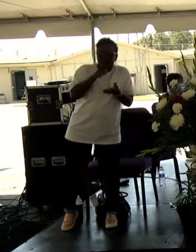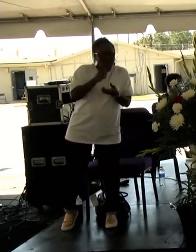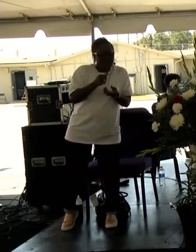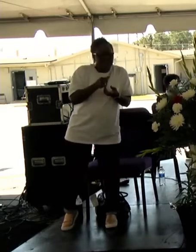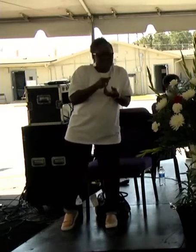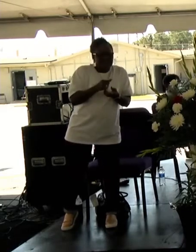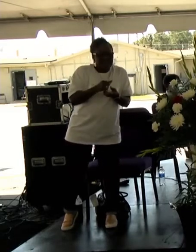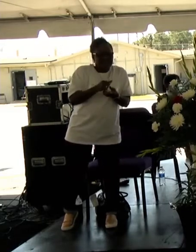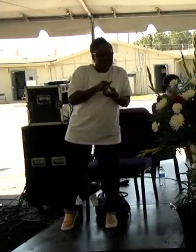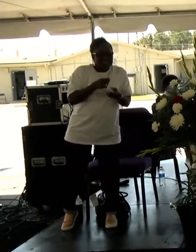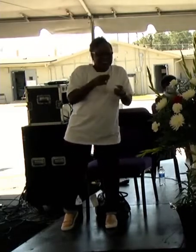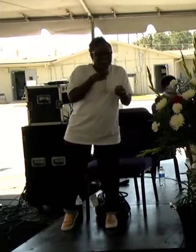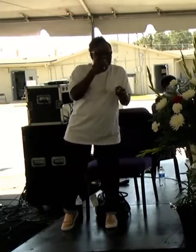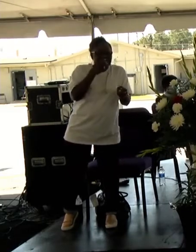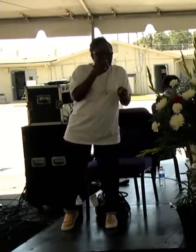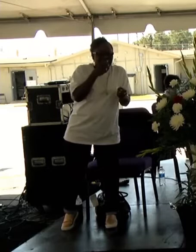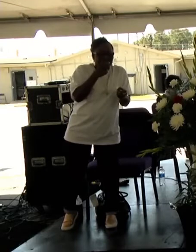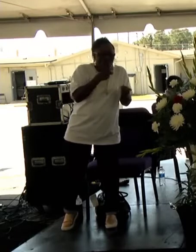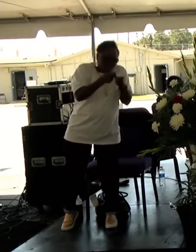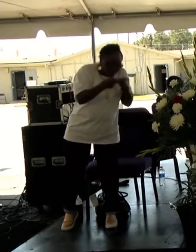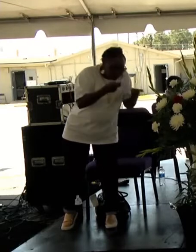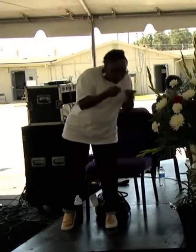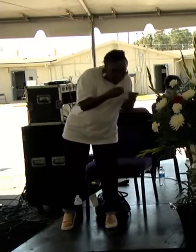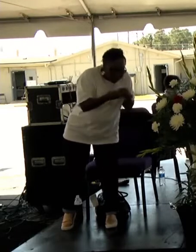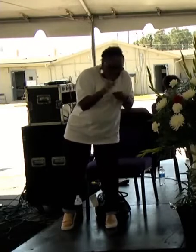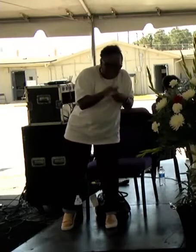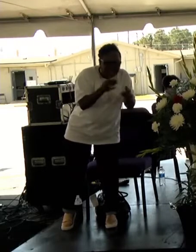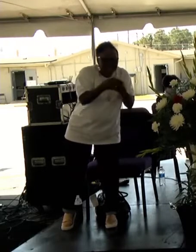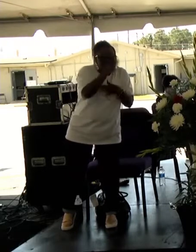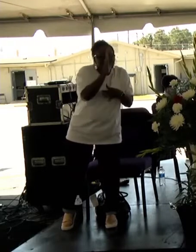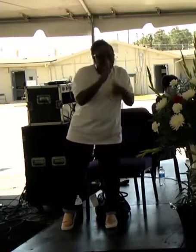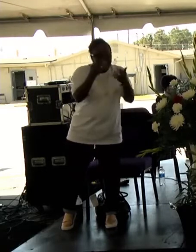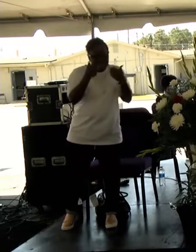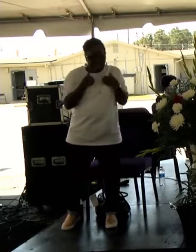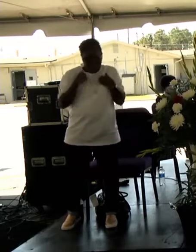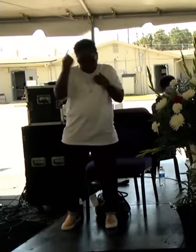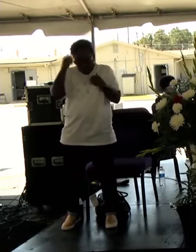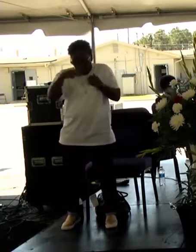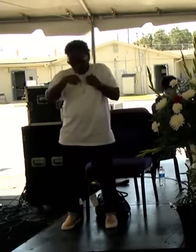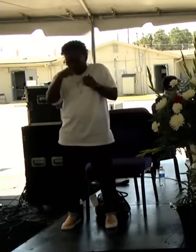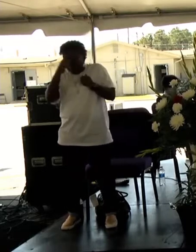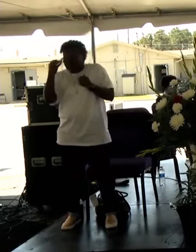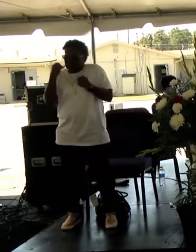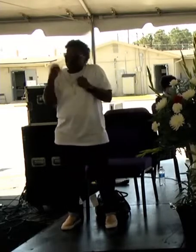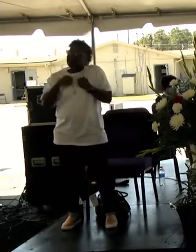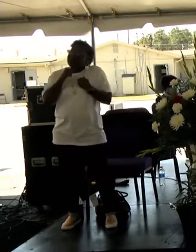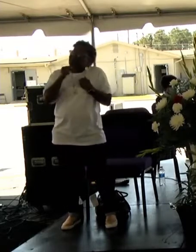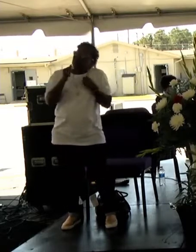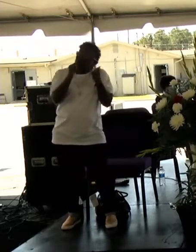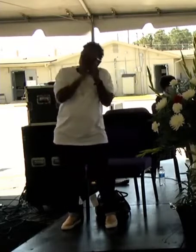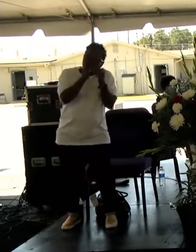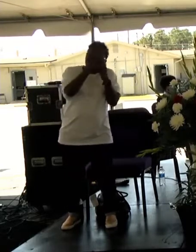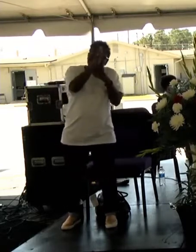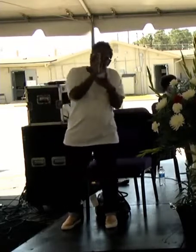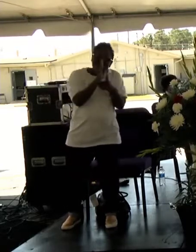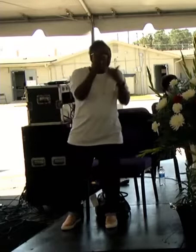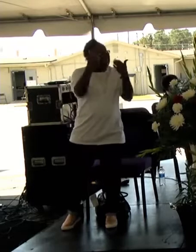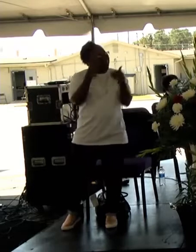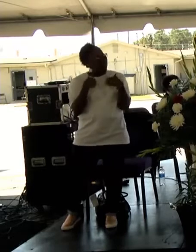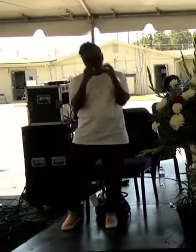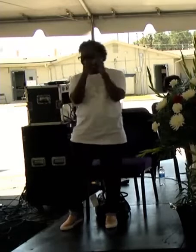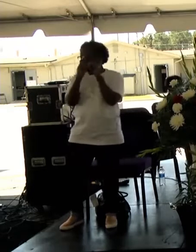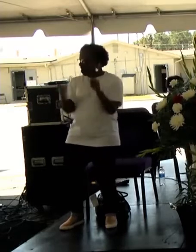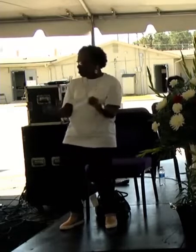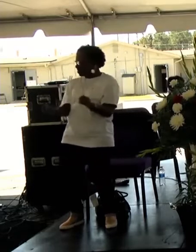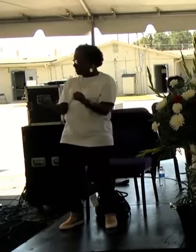I'm not going to be able to handle the things that God would have me to go through, because if I'm not with God, I ain't got nothing. Lord, some of y'all